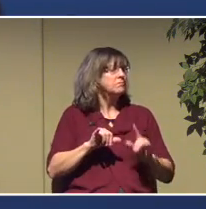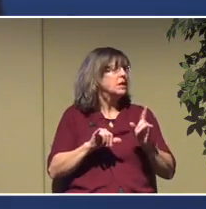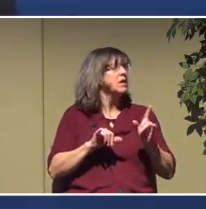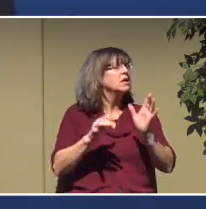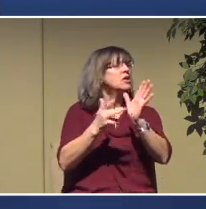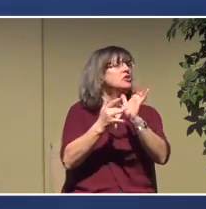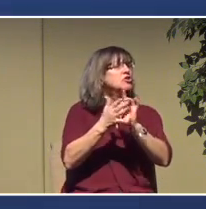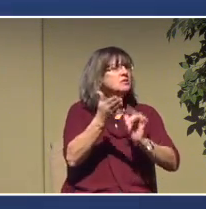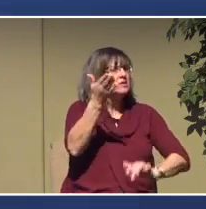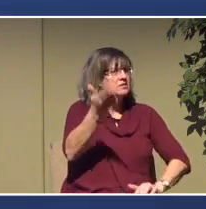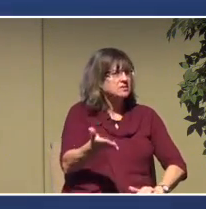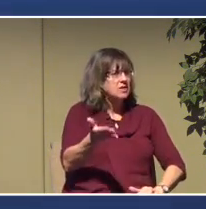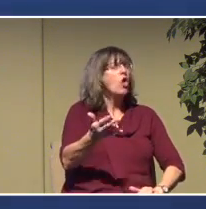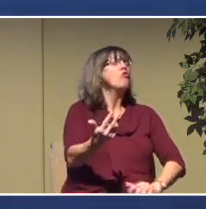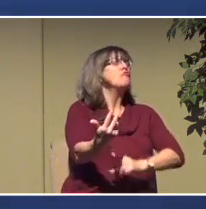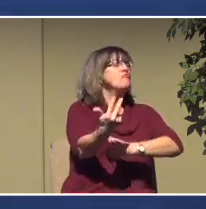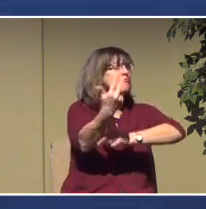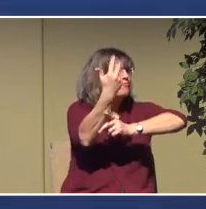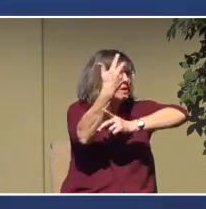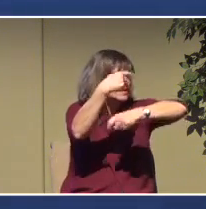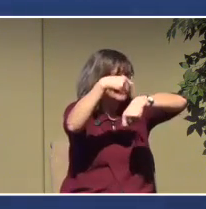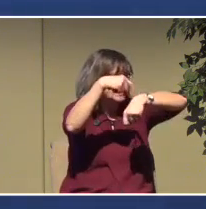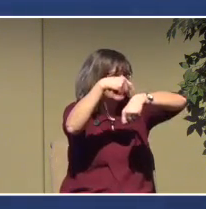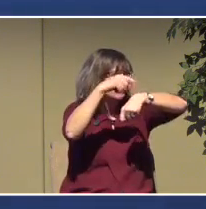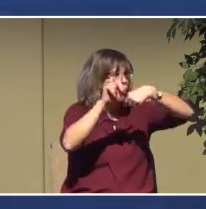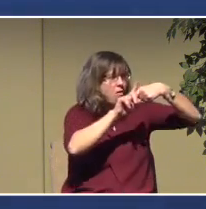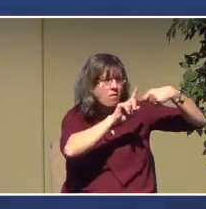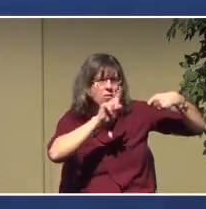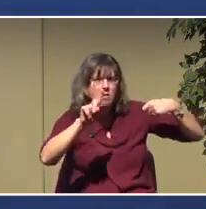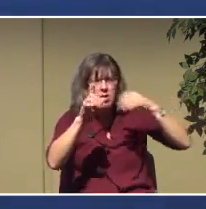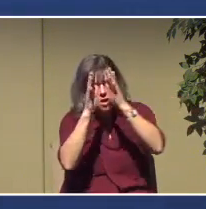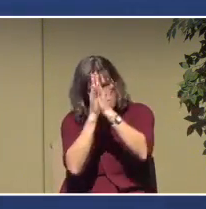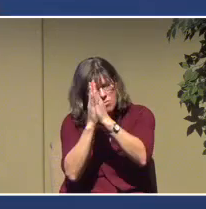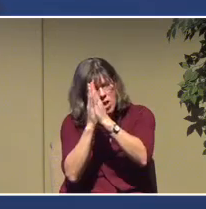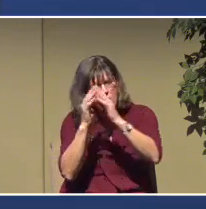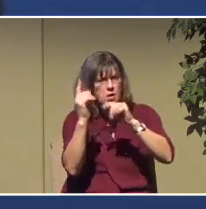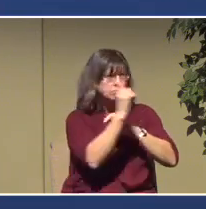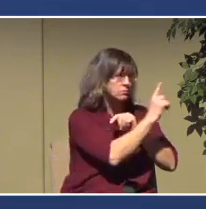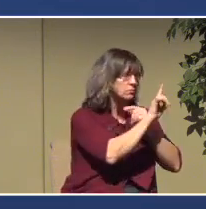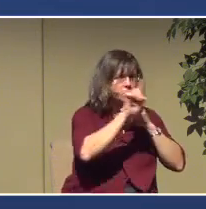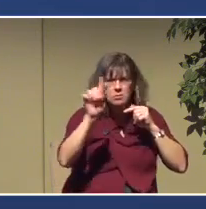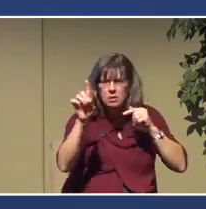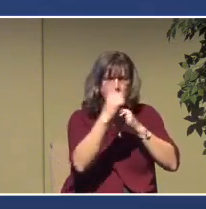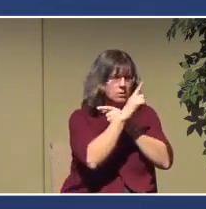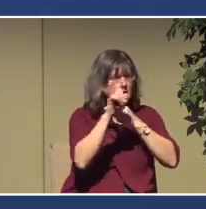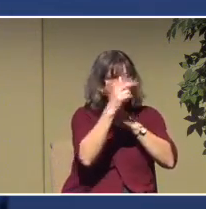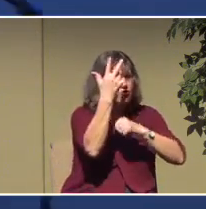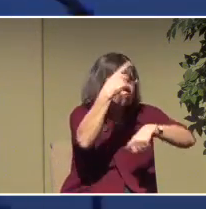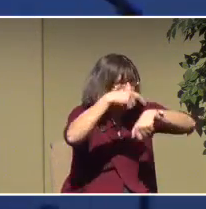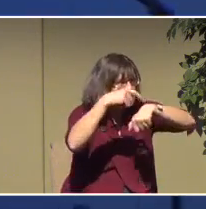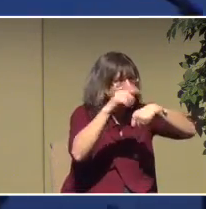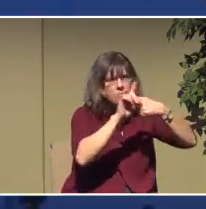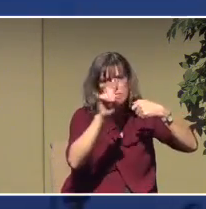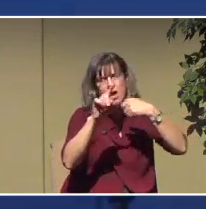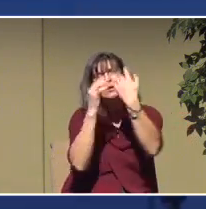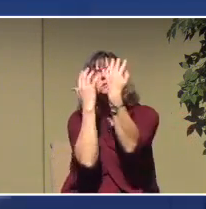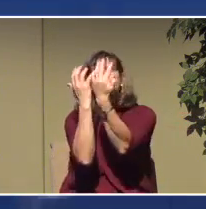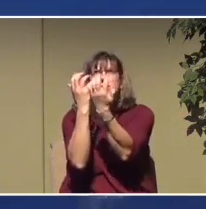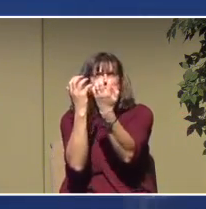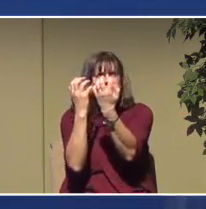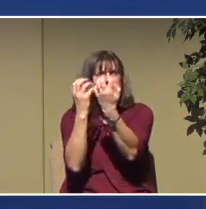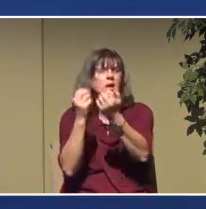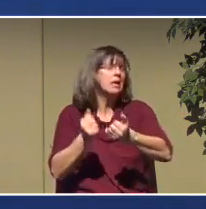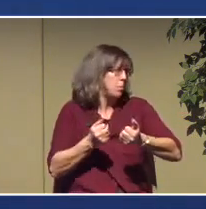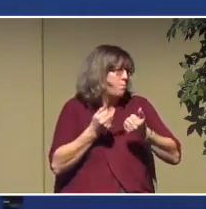that Jesus prays this prayer three times. Matthew tells us that. Three times he prayed this prayer. And yes, he prayed many